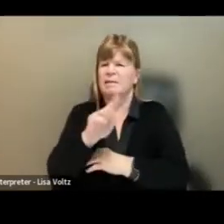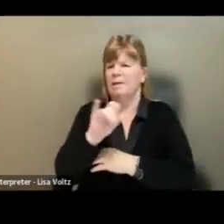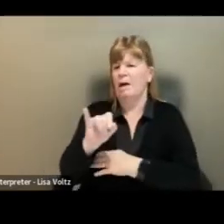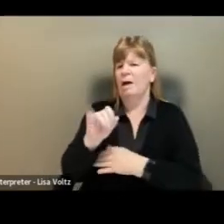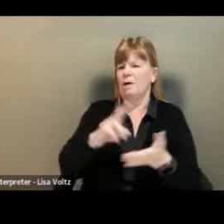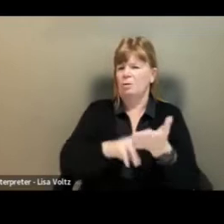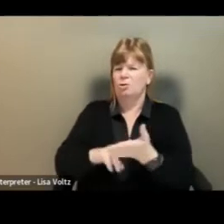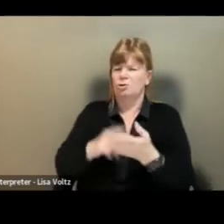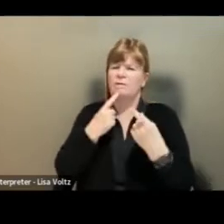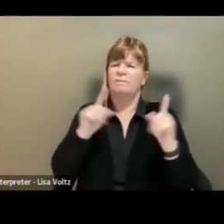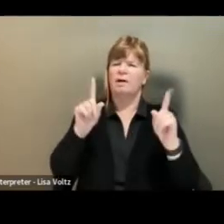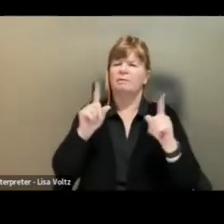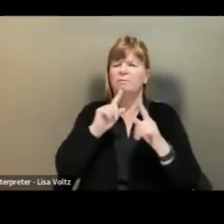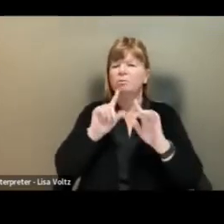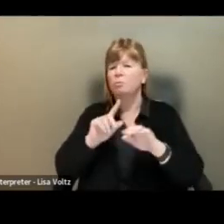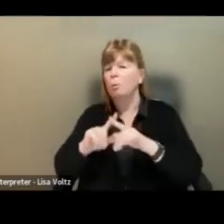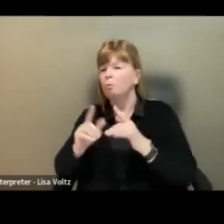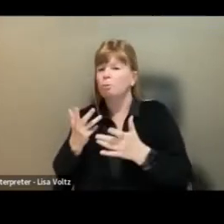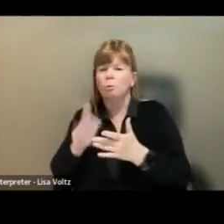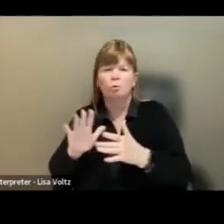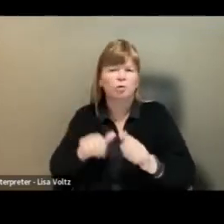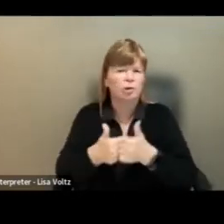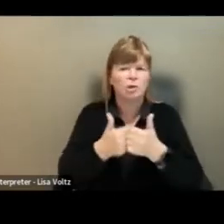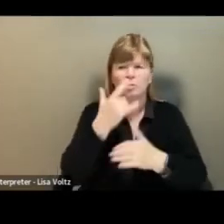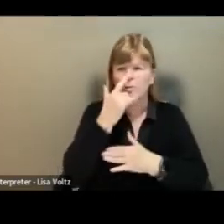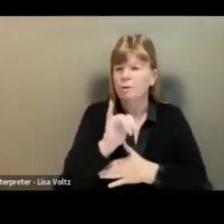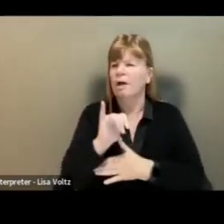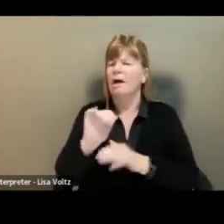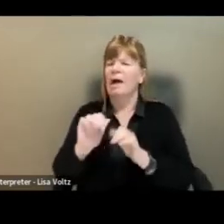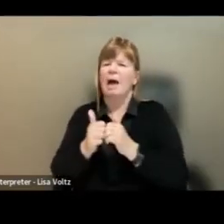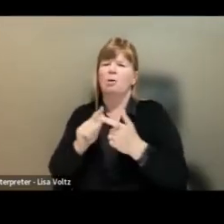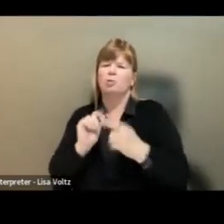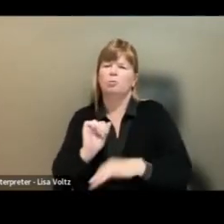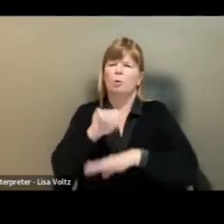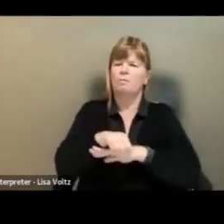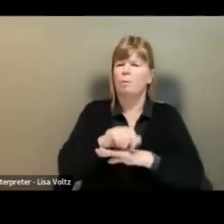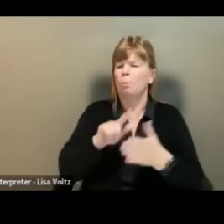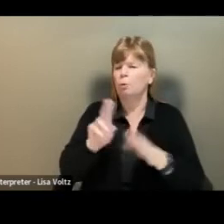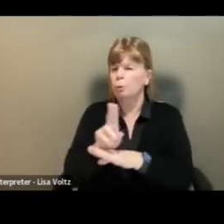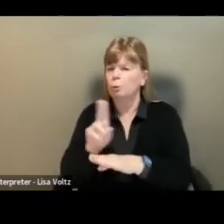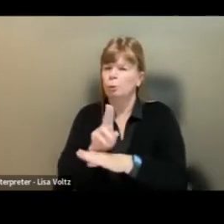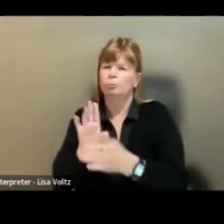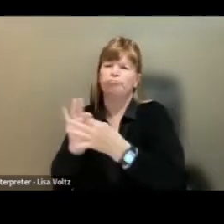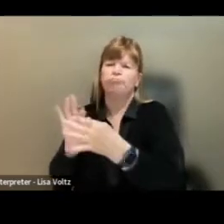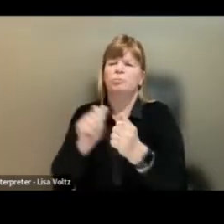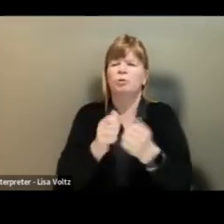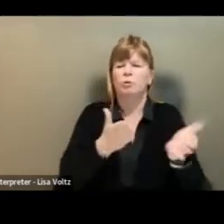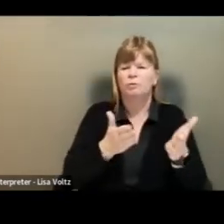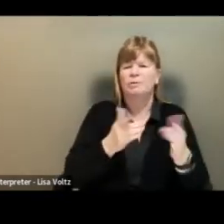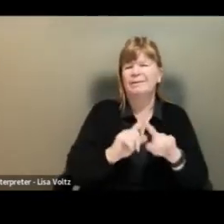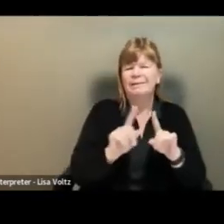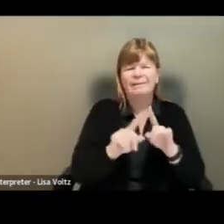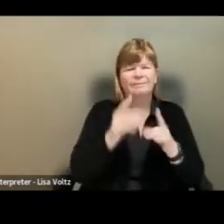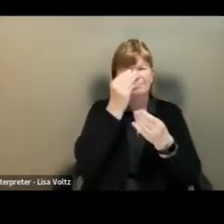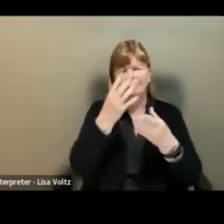the challenges you'll face along the way, and resources for helping you to overcome them. It includes definitions, methods, and links to information